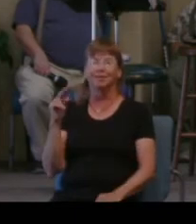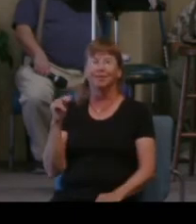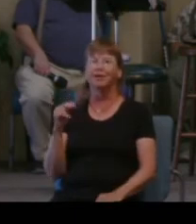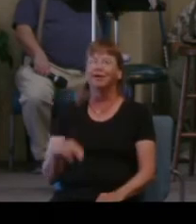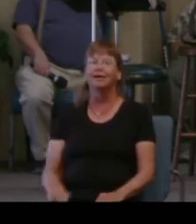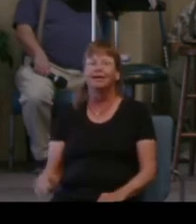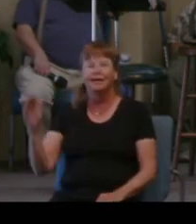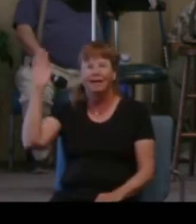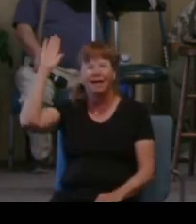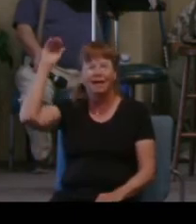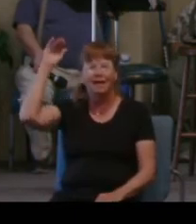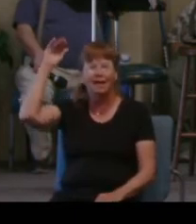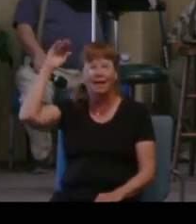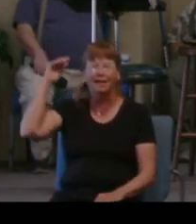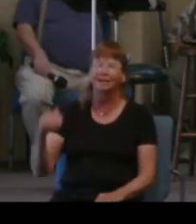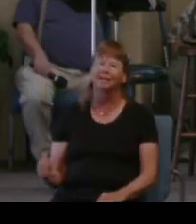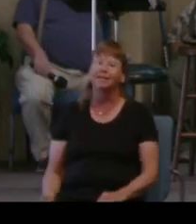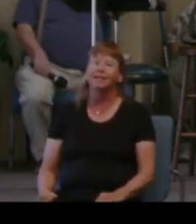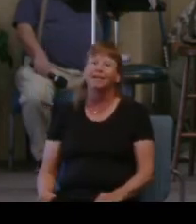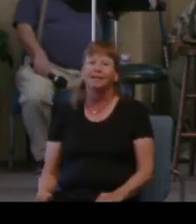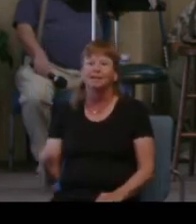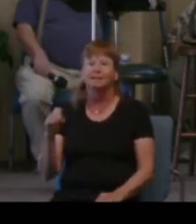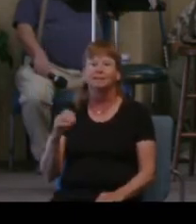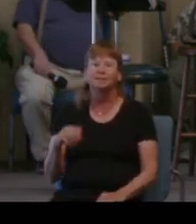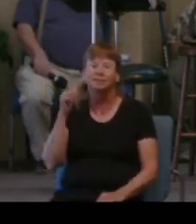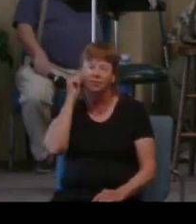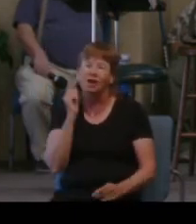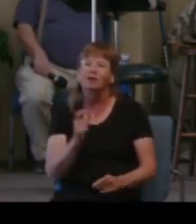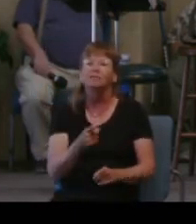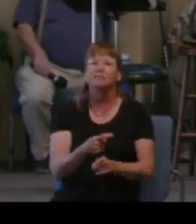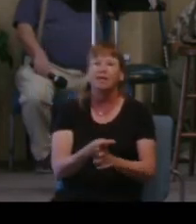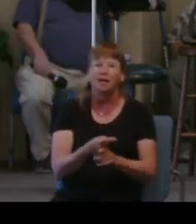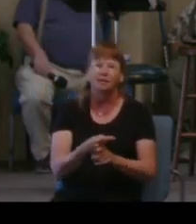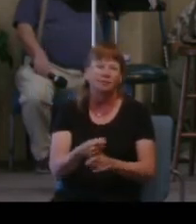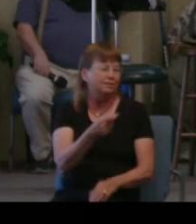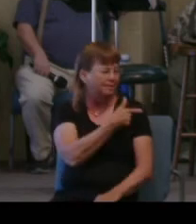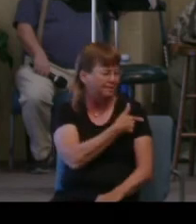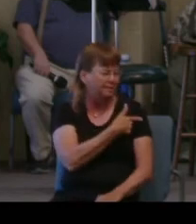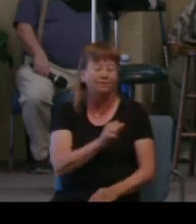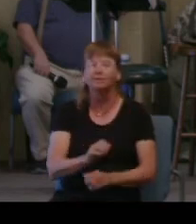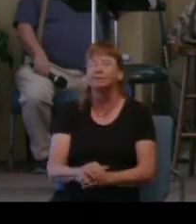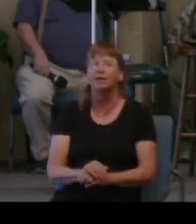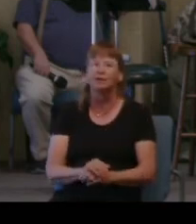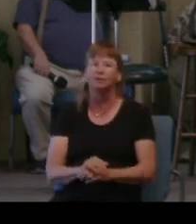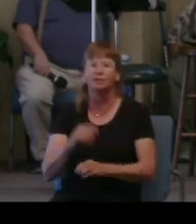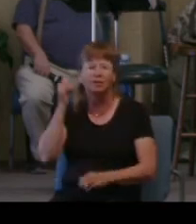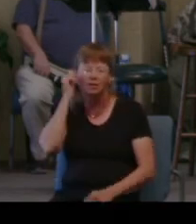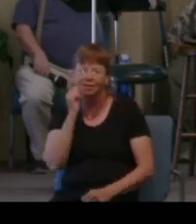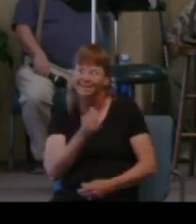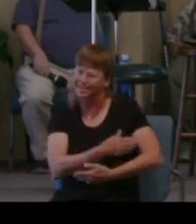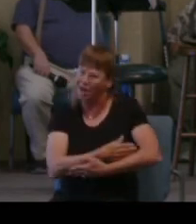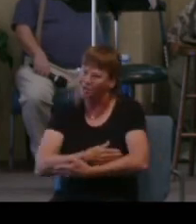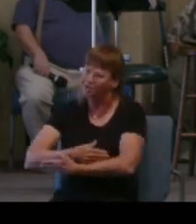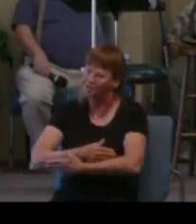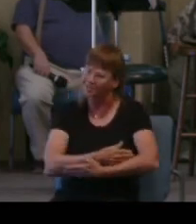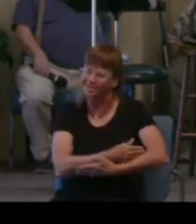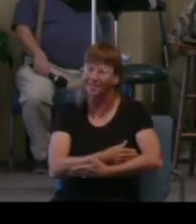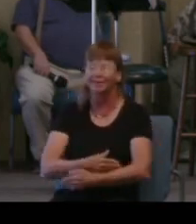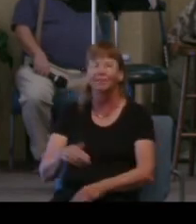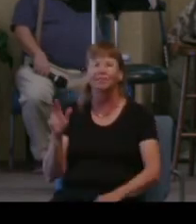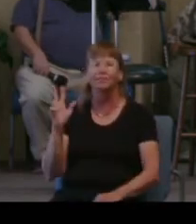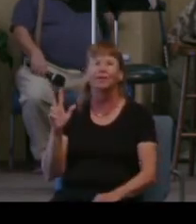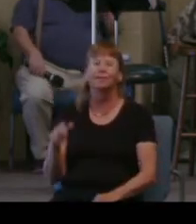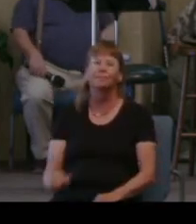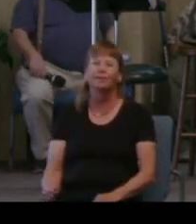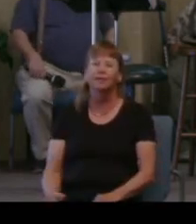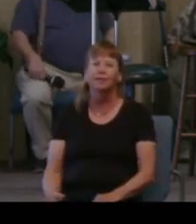This is our oldest, Daniel. And then our next is Lydia, and then Joanna and James. And we've been working with an organization called Master